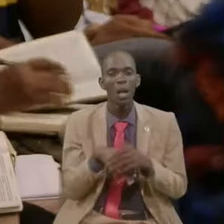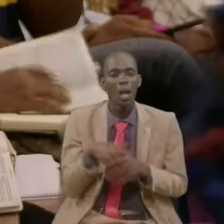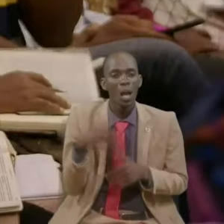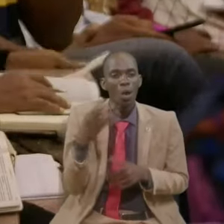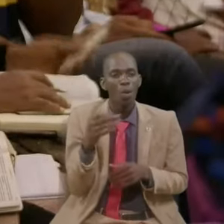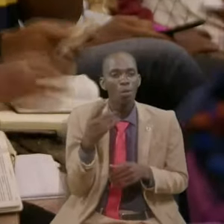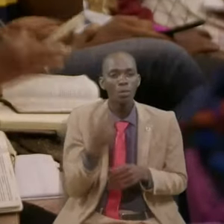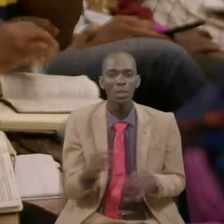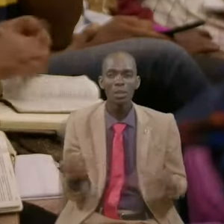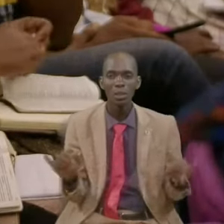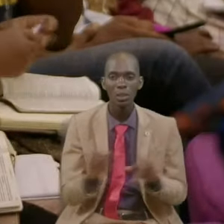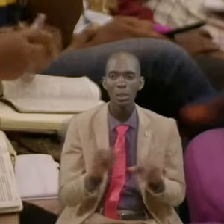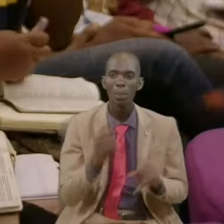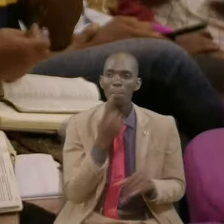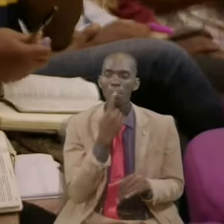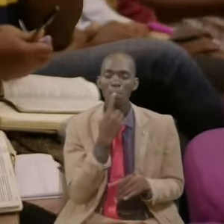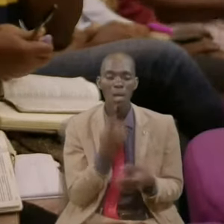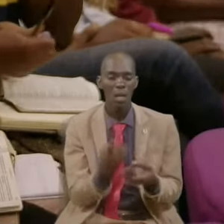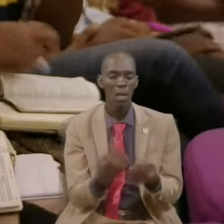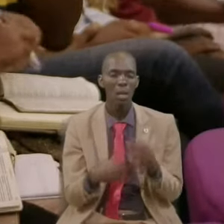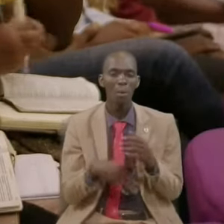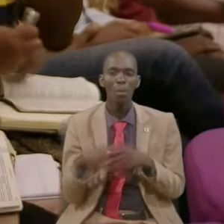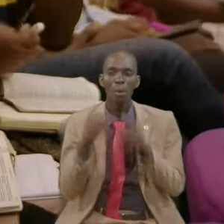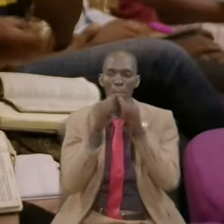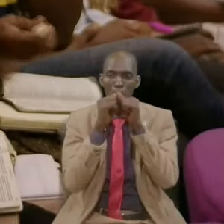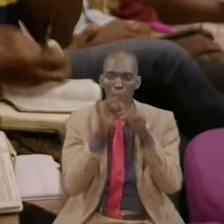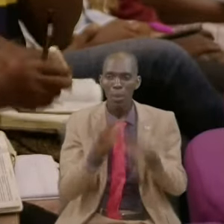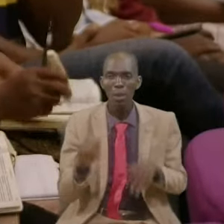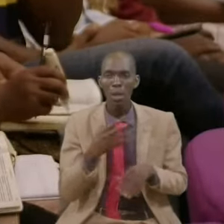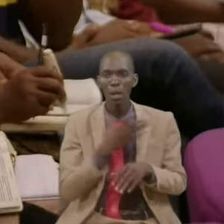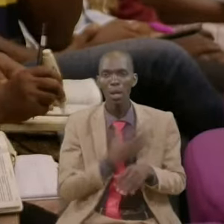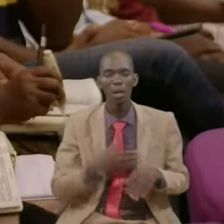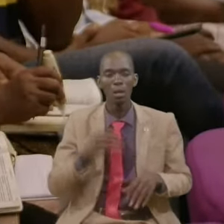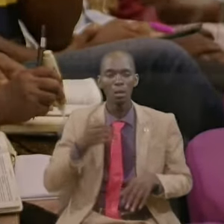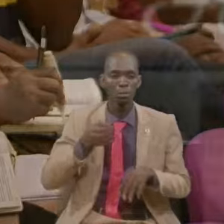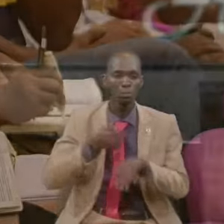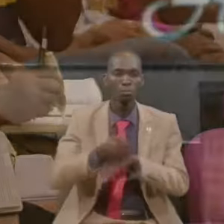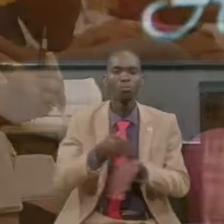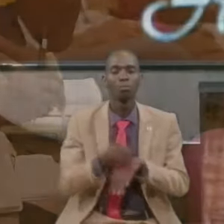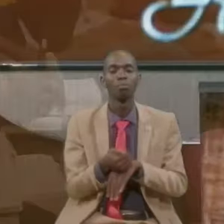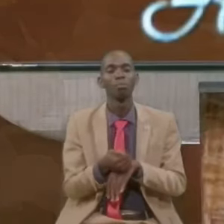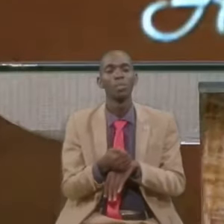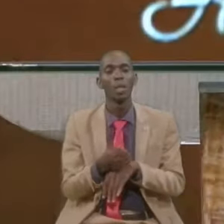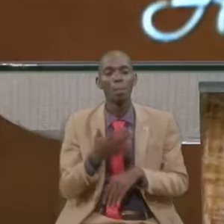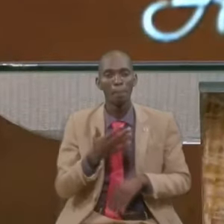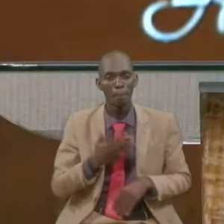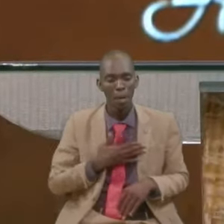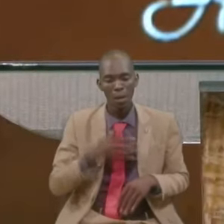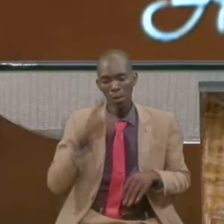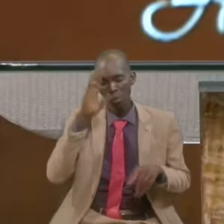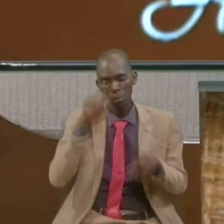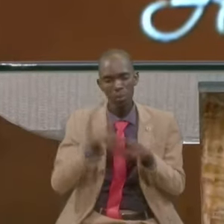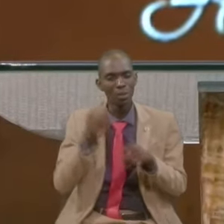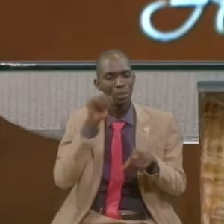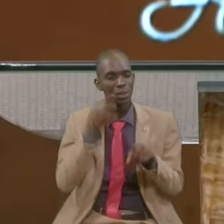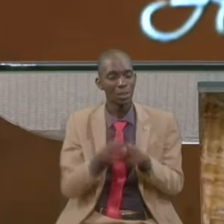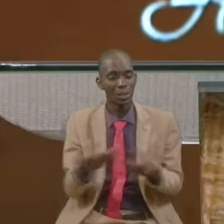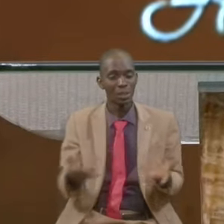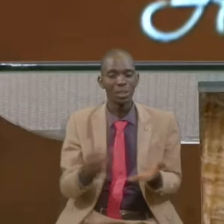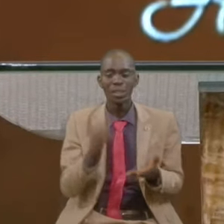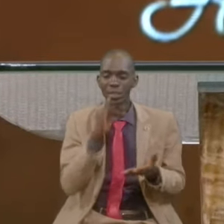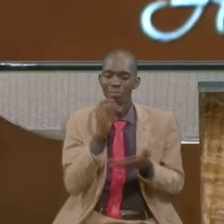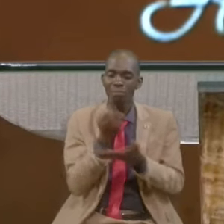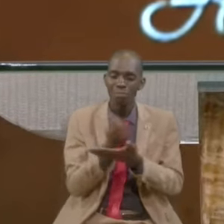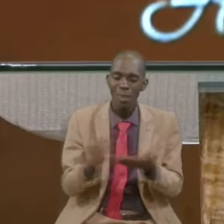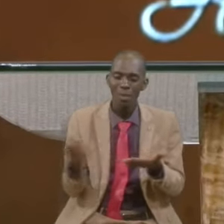same mouth proceeded blessing and cursing. My brethren. He's writing to the brethren. And